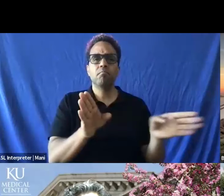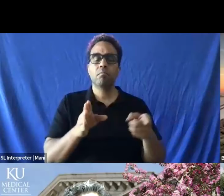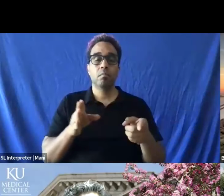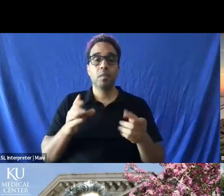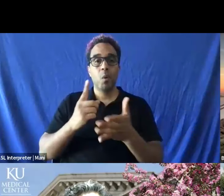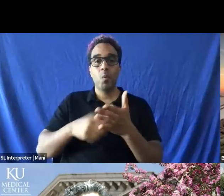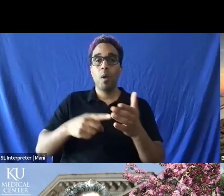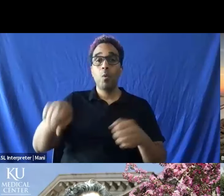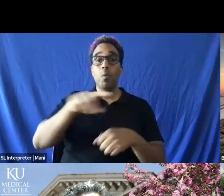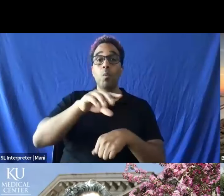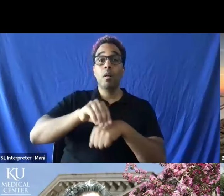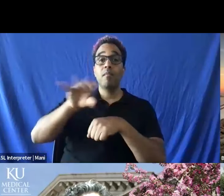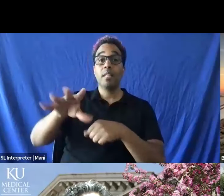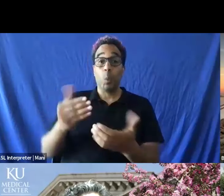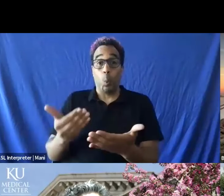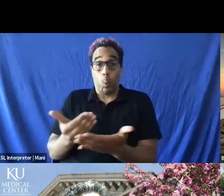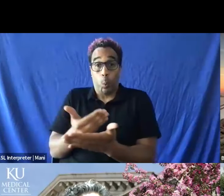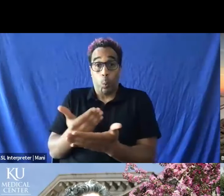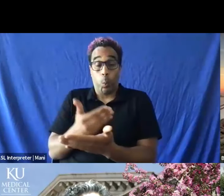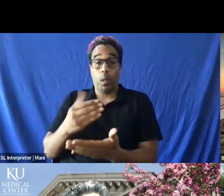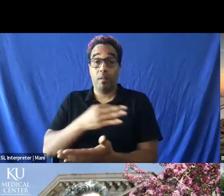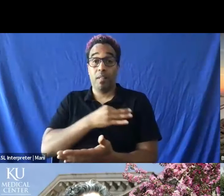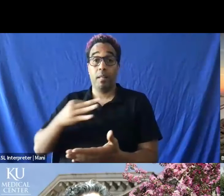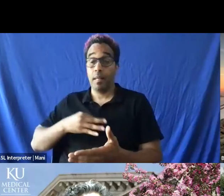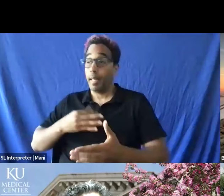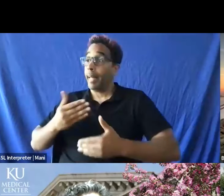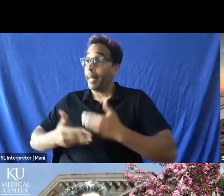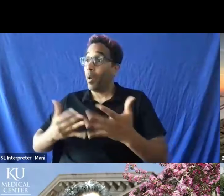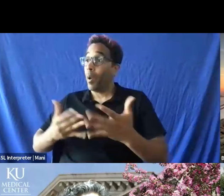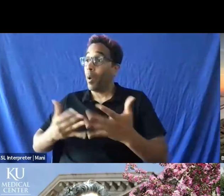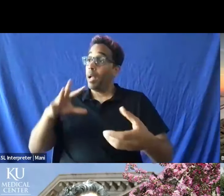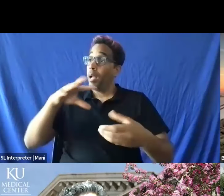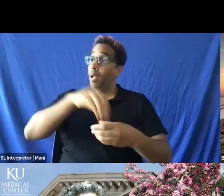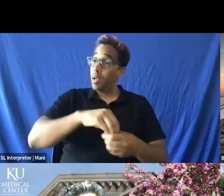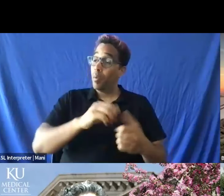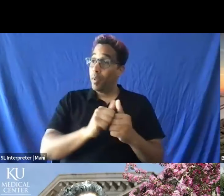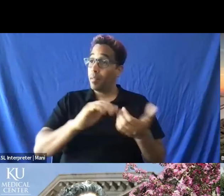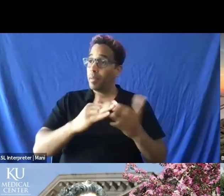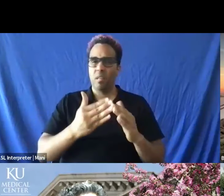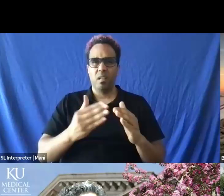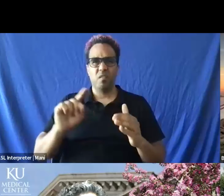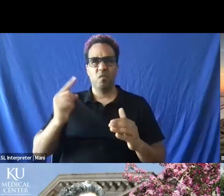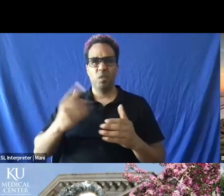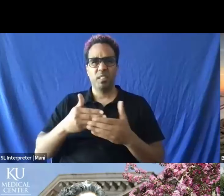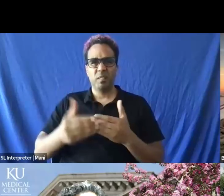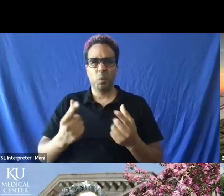advise junior people who are looking to start off in their community engaged work.